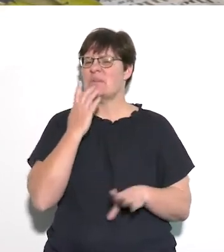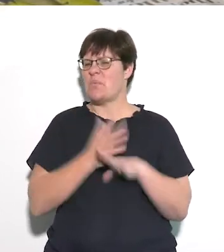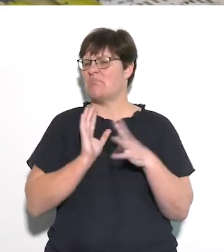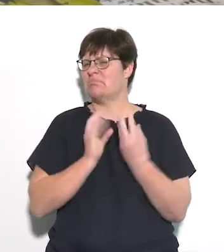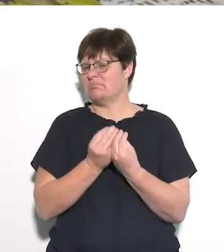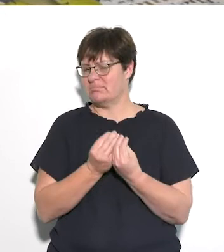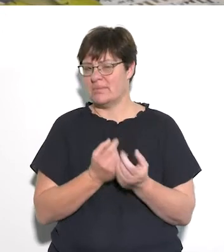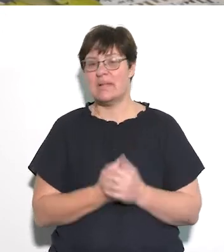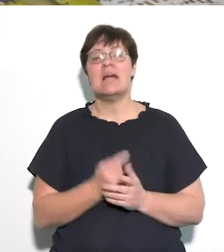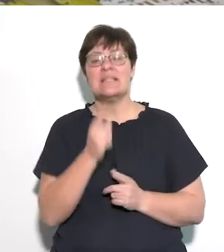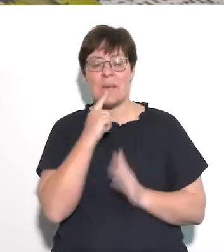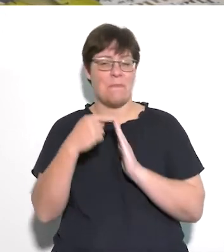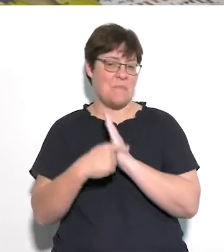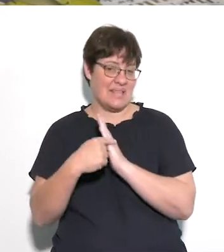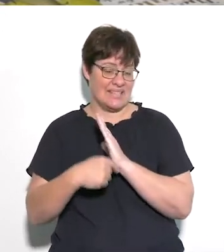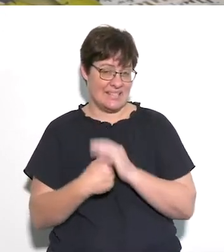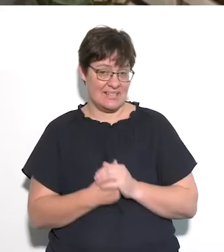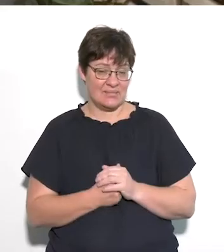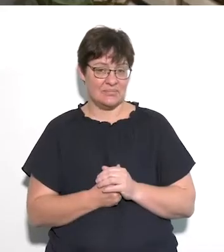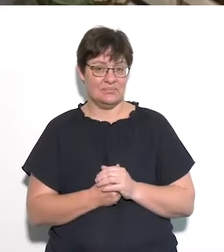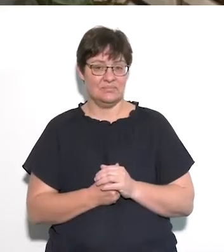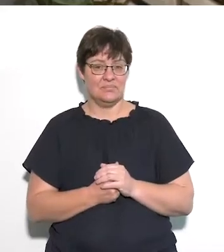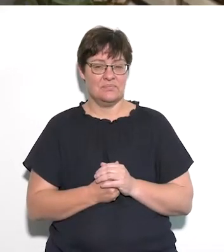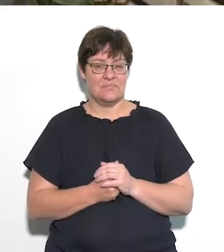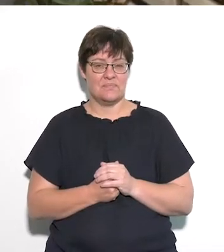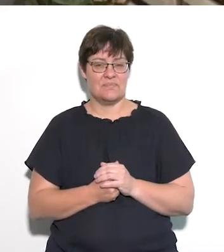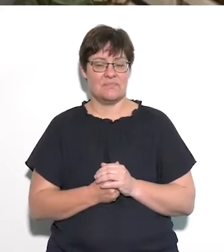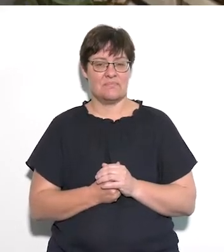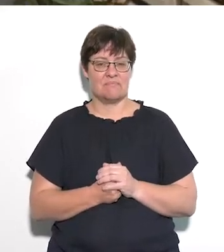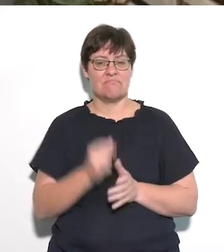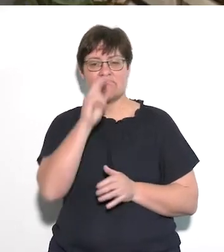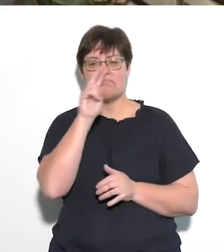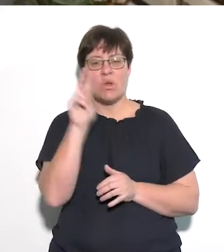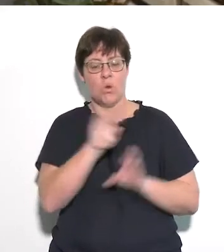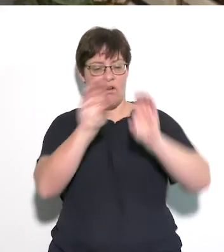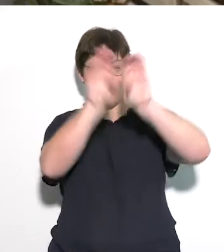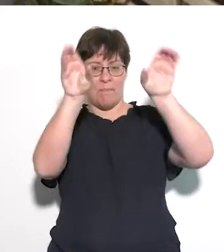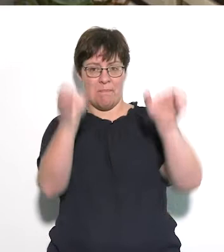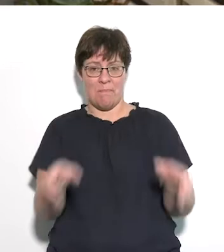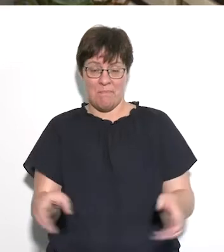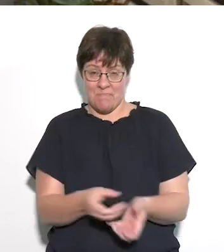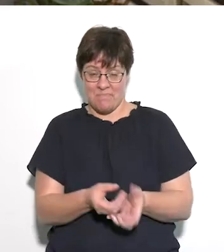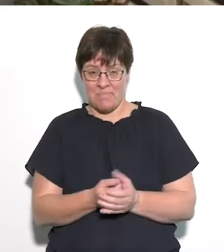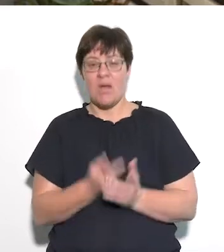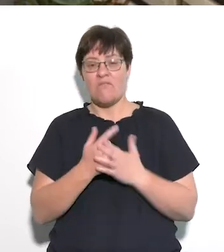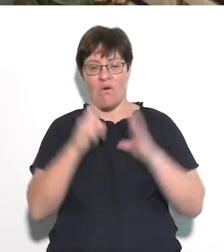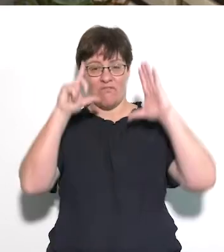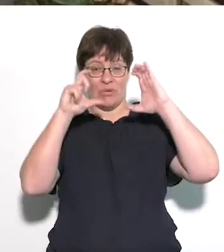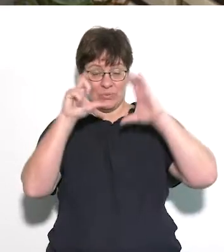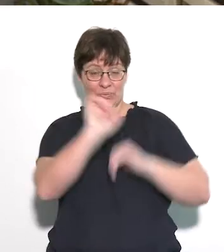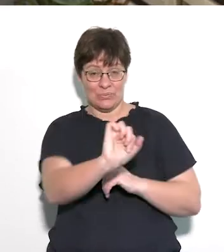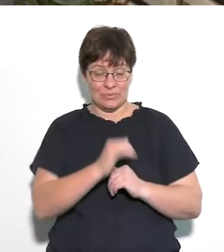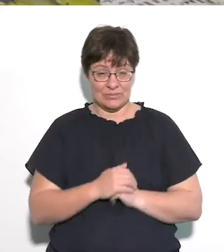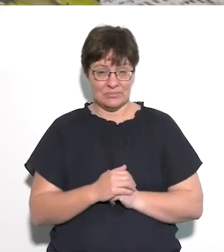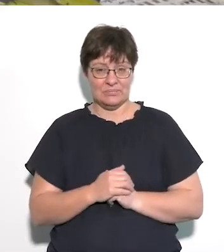and some magazines. Now, let's look at the frame of the photo